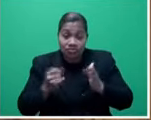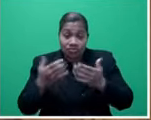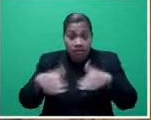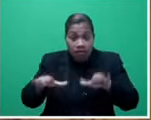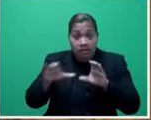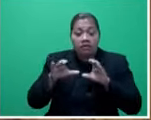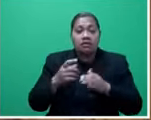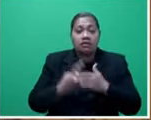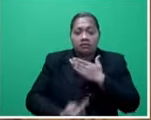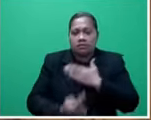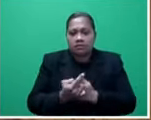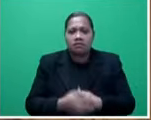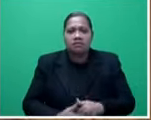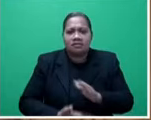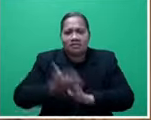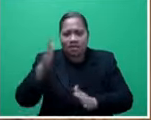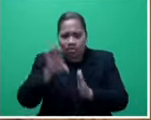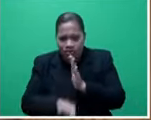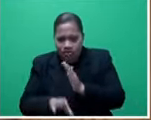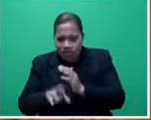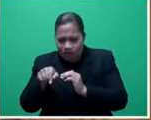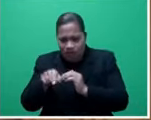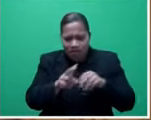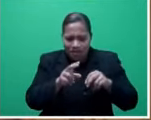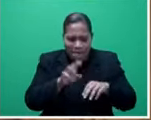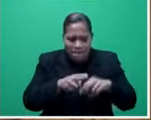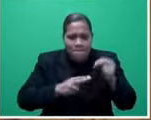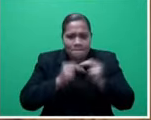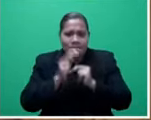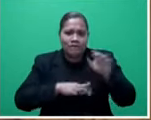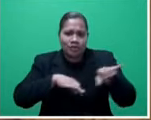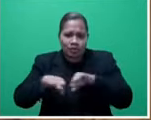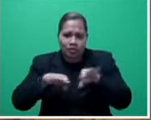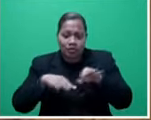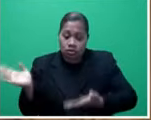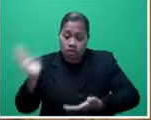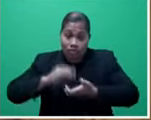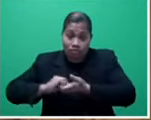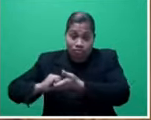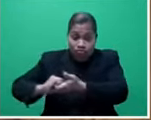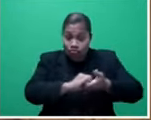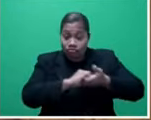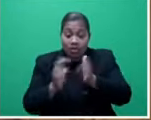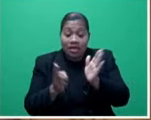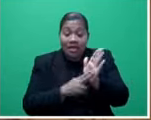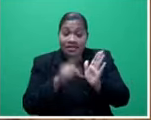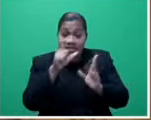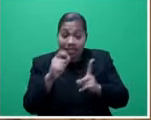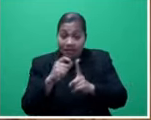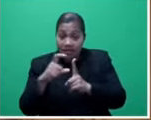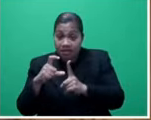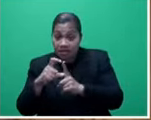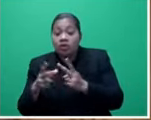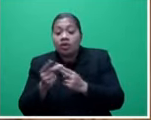of implementing this consideration for disabilities in building plans. Collaboration and engagement with NCPD by the Department of